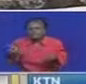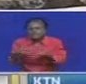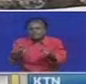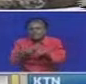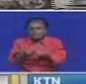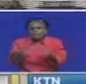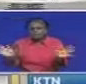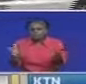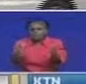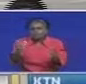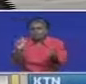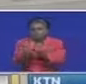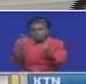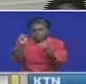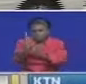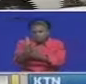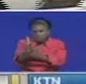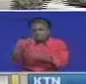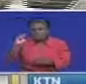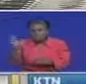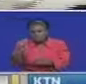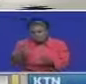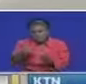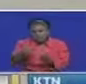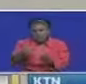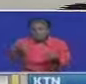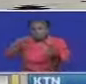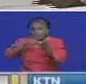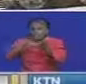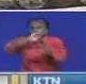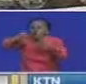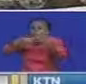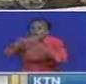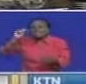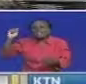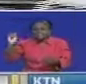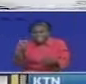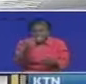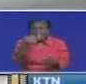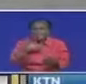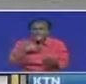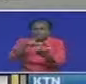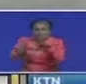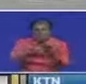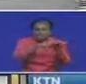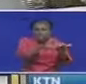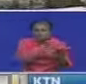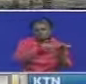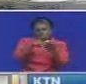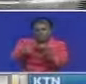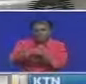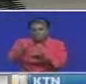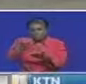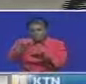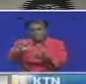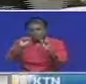about 40 million, every Kenyan, including you and I, owe the government at least 48,000 shillings that is supposed to